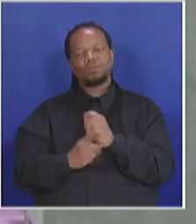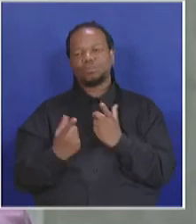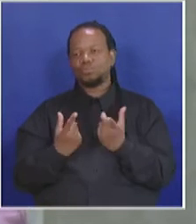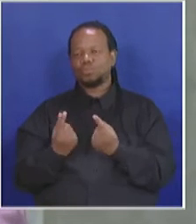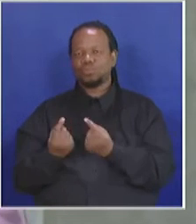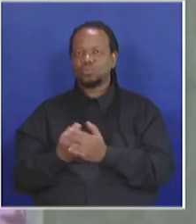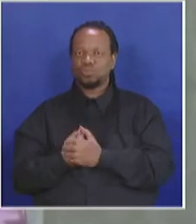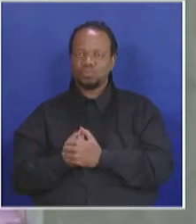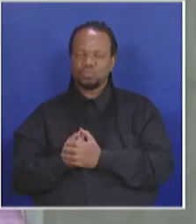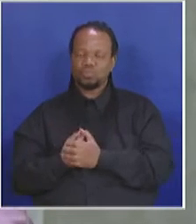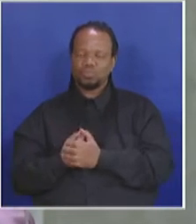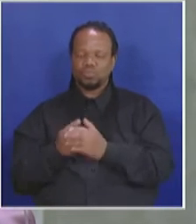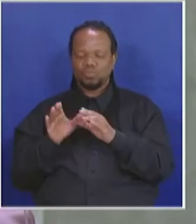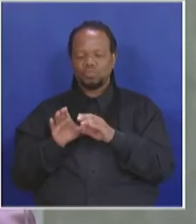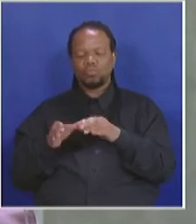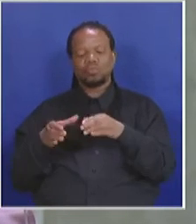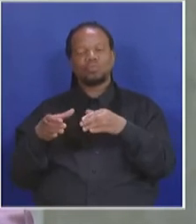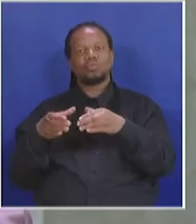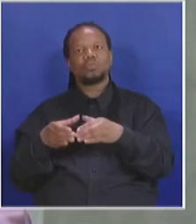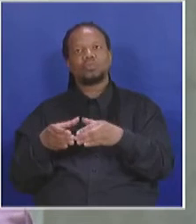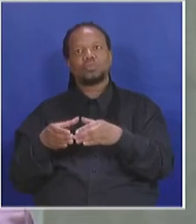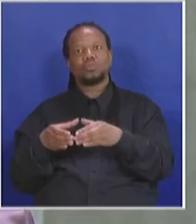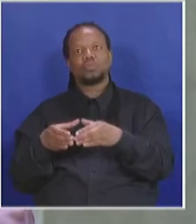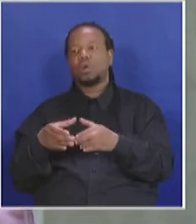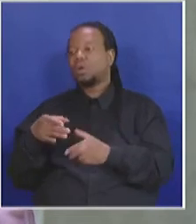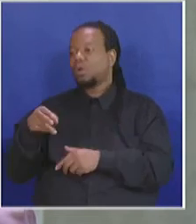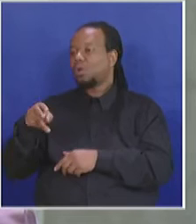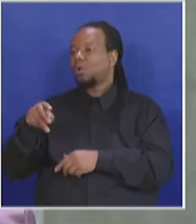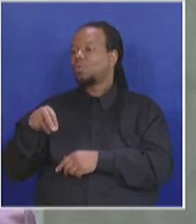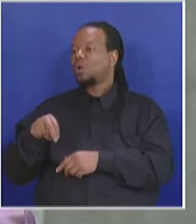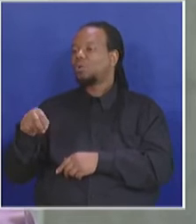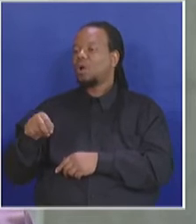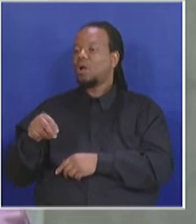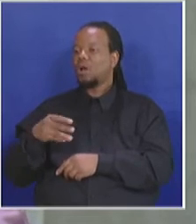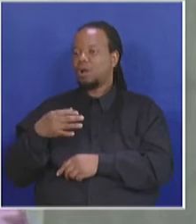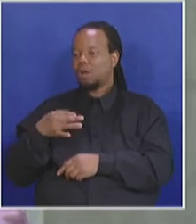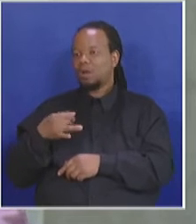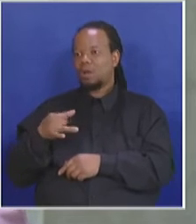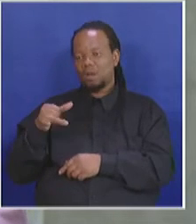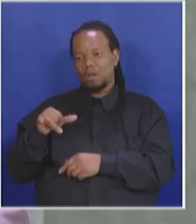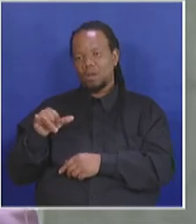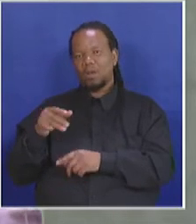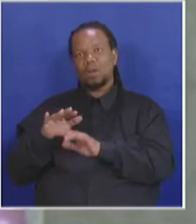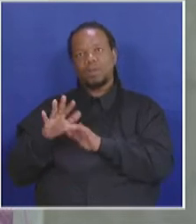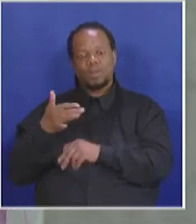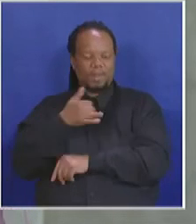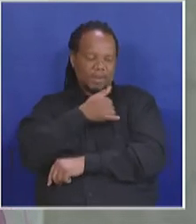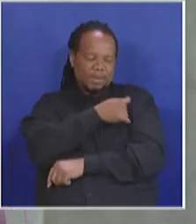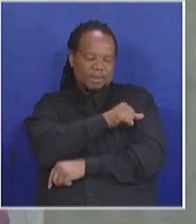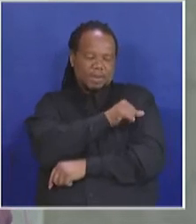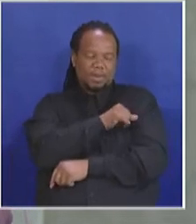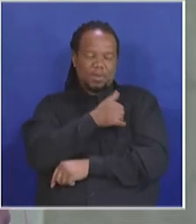the delegation visited the Kokwa Veterinary Clinic. Phase 1 of the Kokwa Veterinary Clinic was initiated in